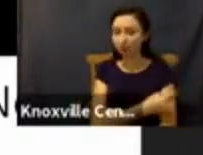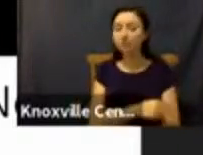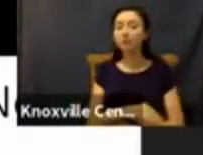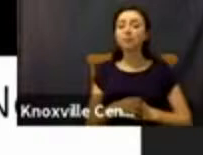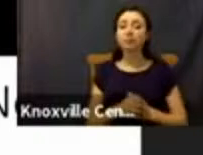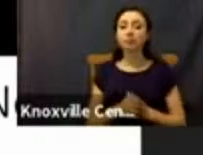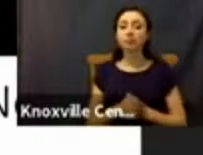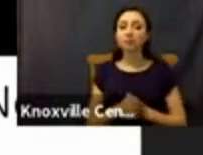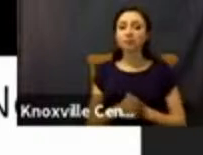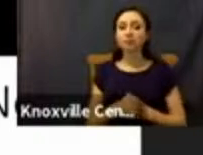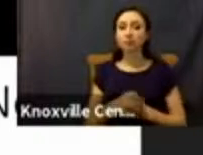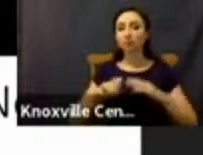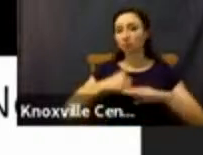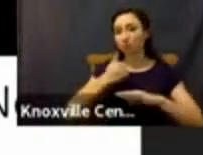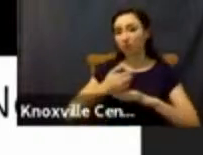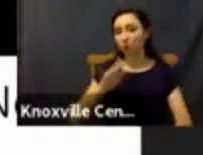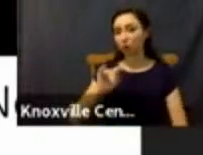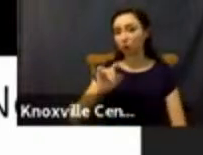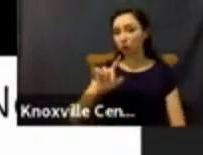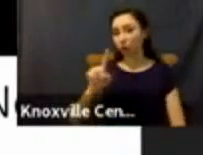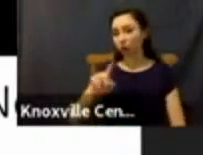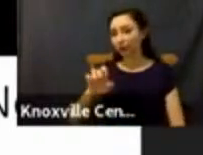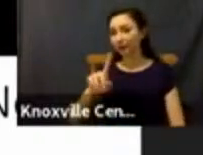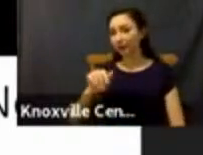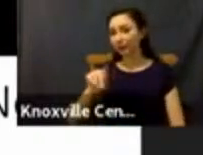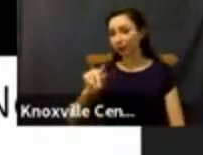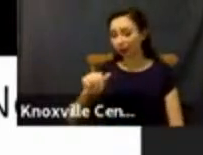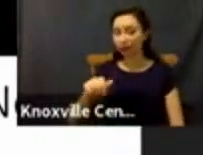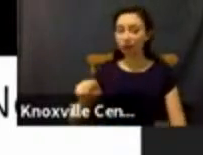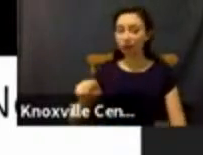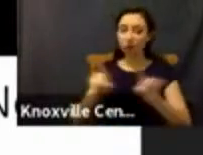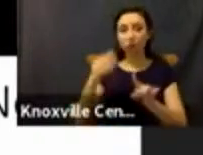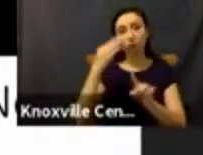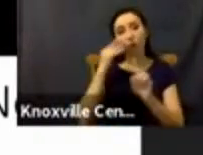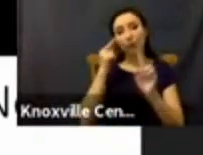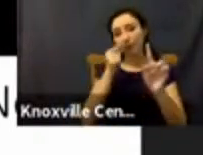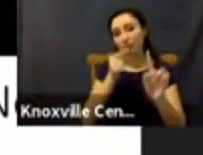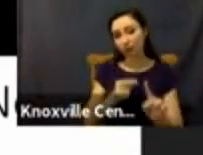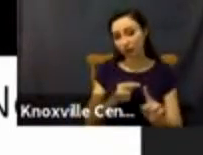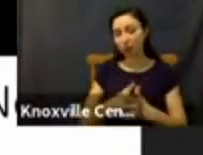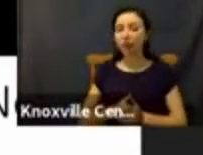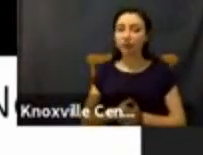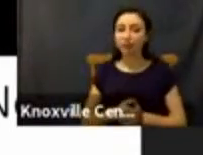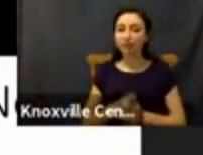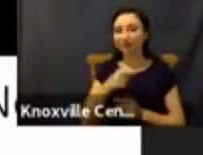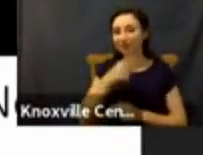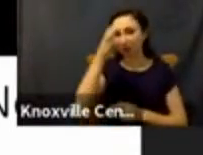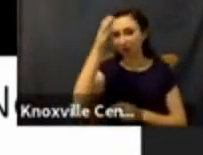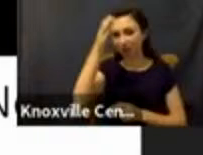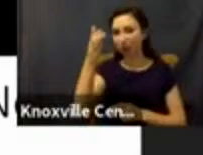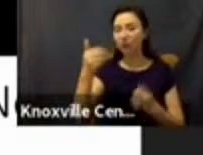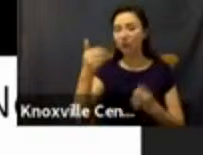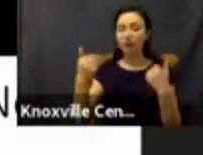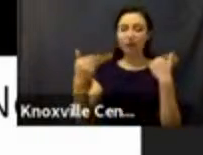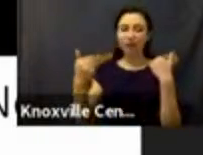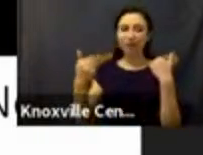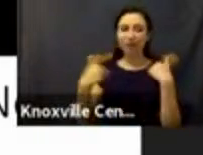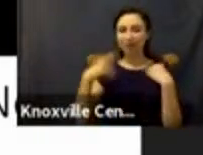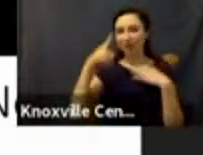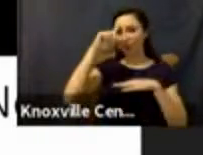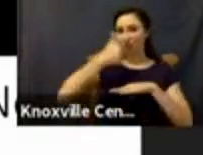along with knowing the benchmarks are there too. And this was in the concept of not having the mindset of trying to avoid